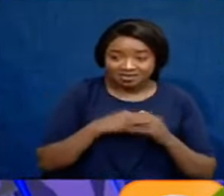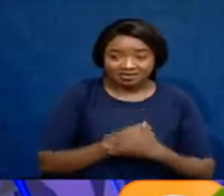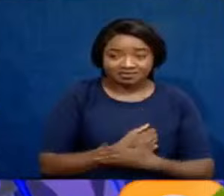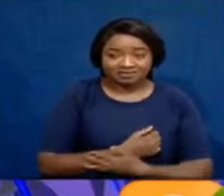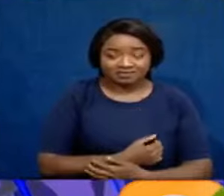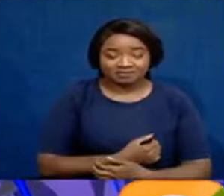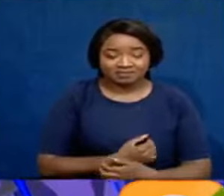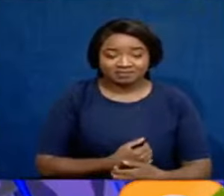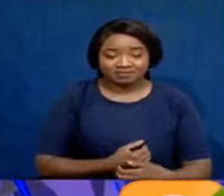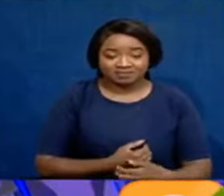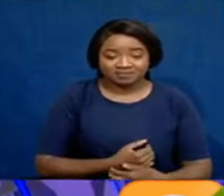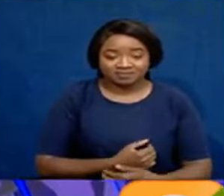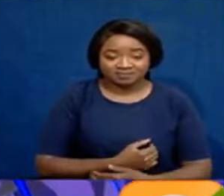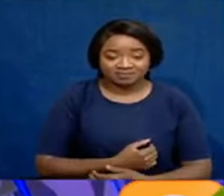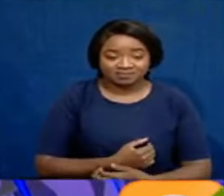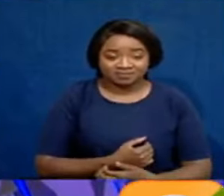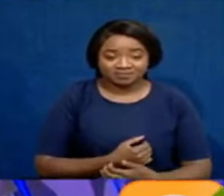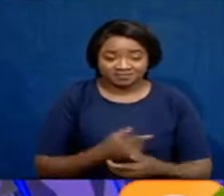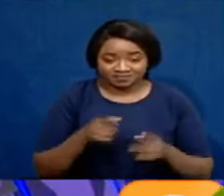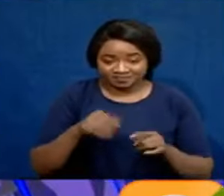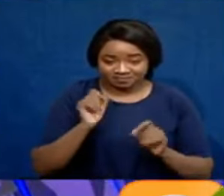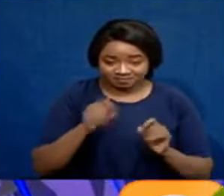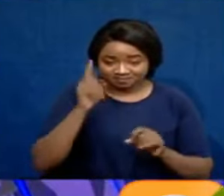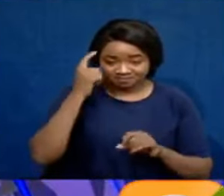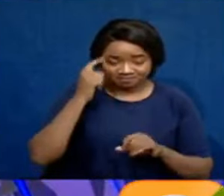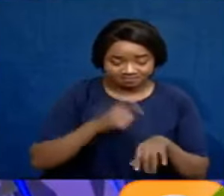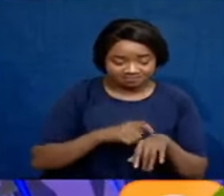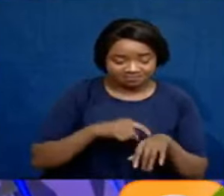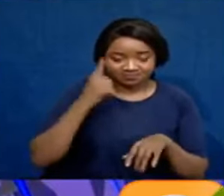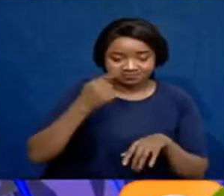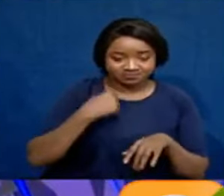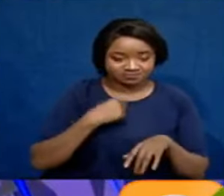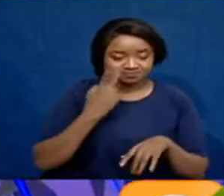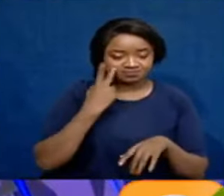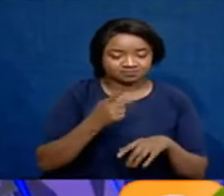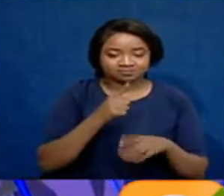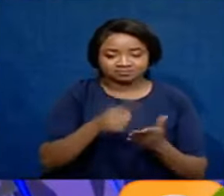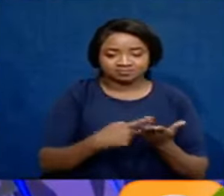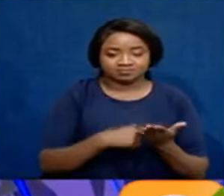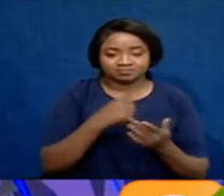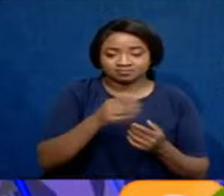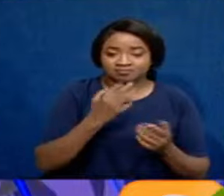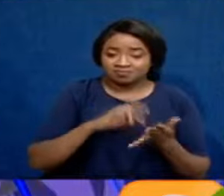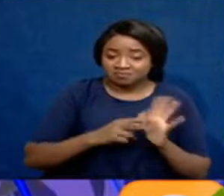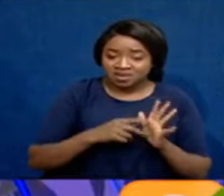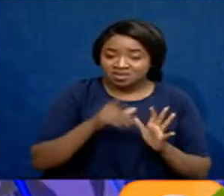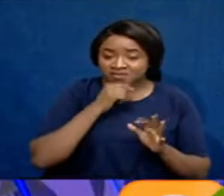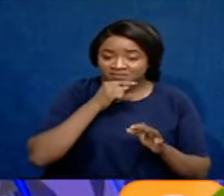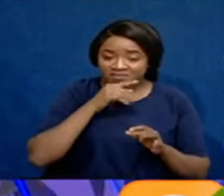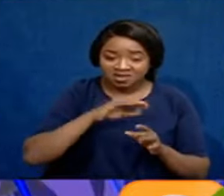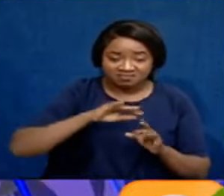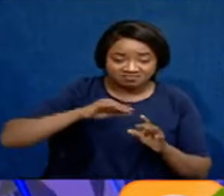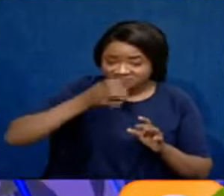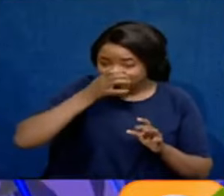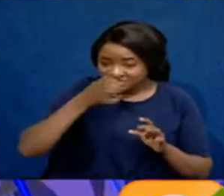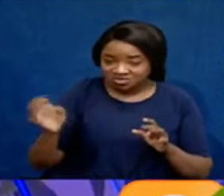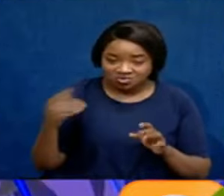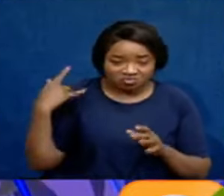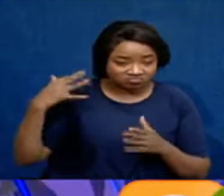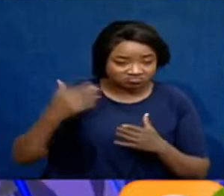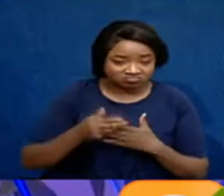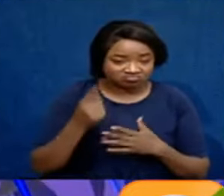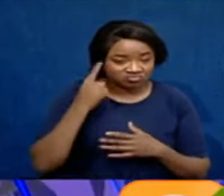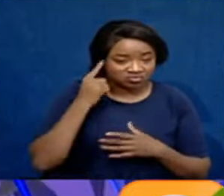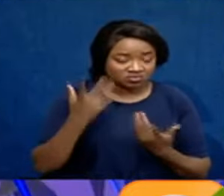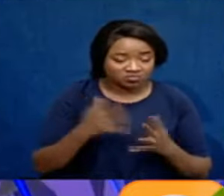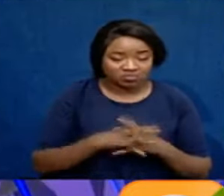hosting a panel where we're delving into matters prostate cancer. Have we left men behind in these conversations? Thank you very